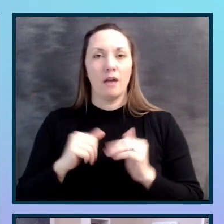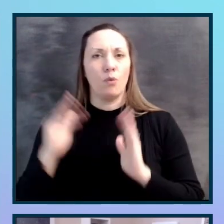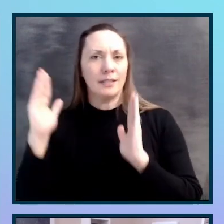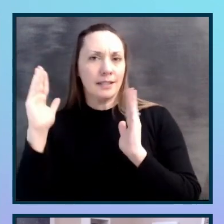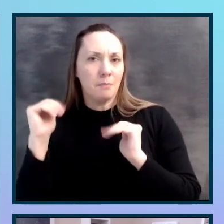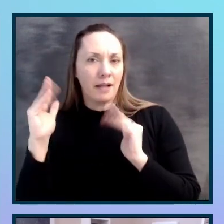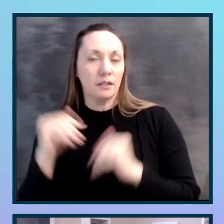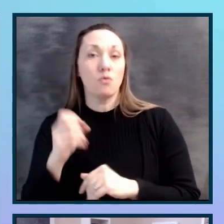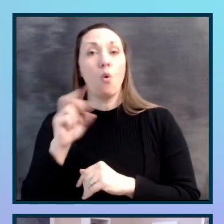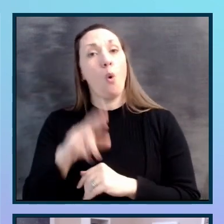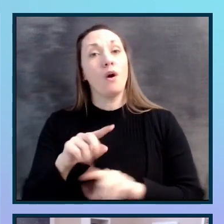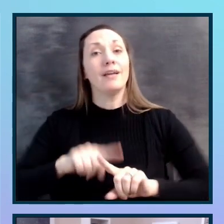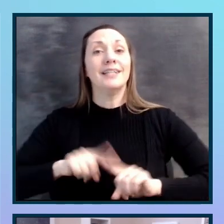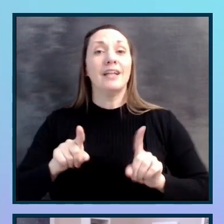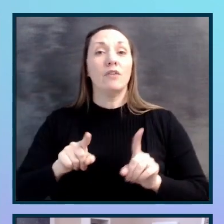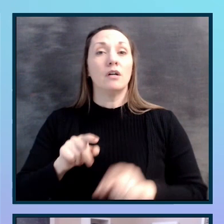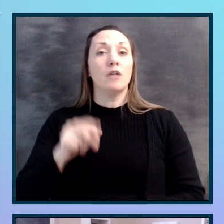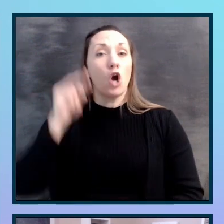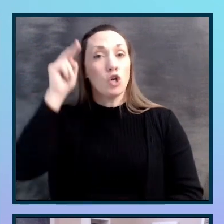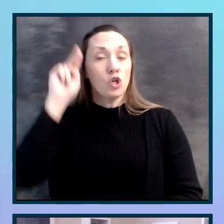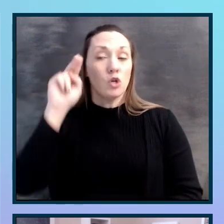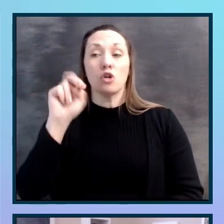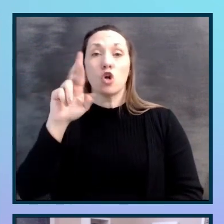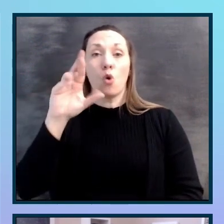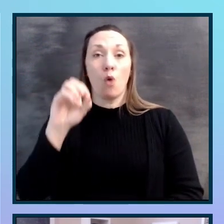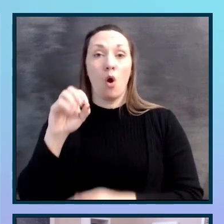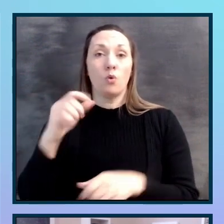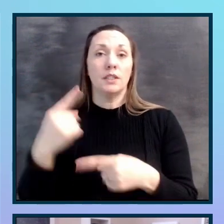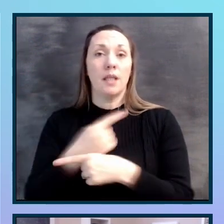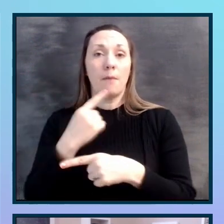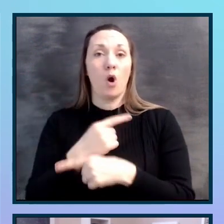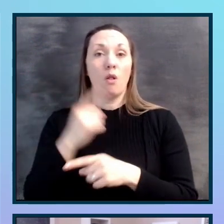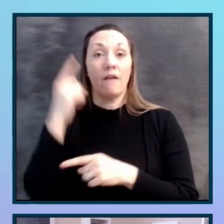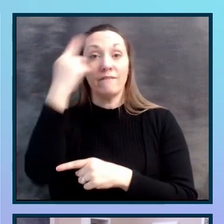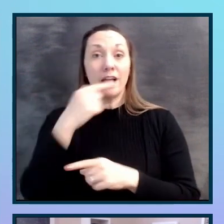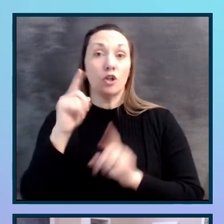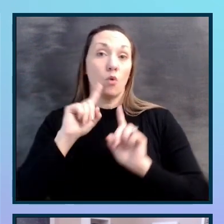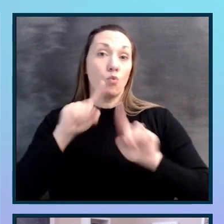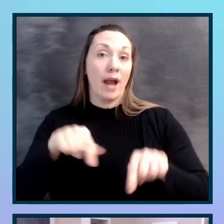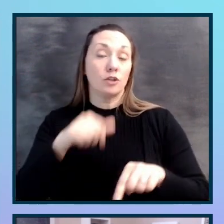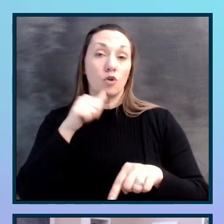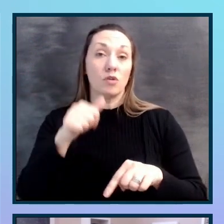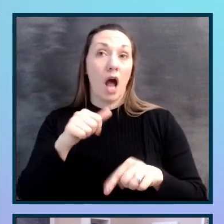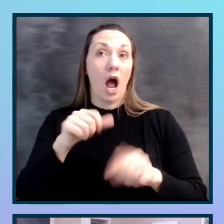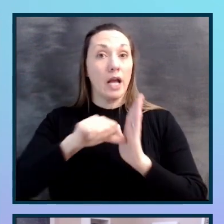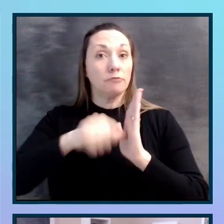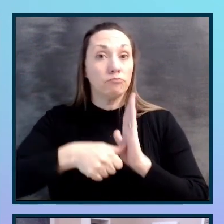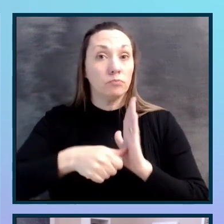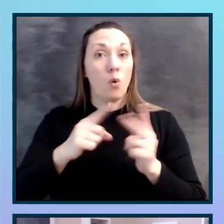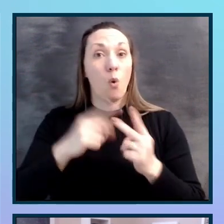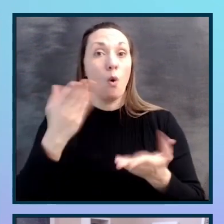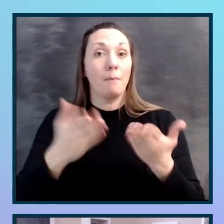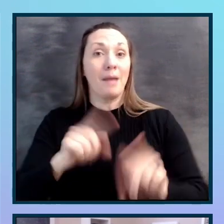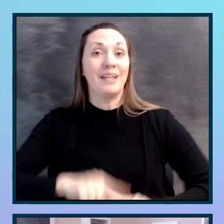simply those who are not neurotypical, whose facial reactions either are not as pronounced or differ from the